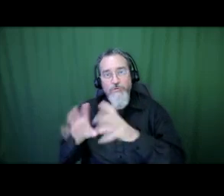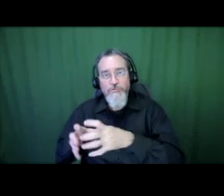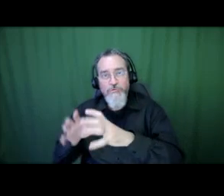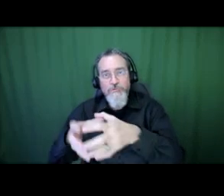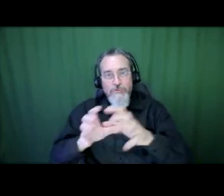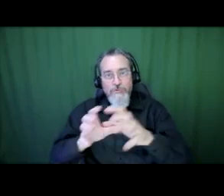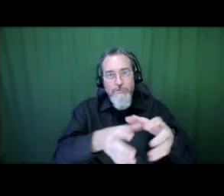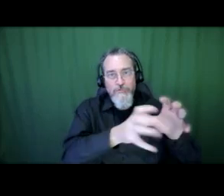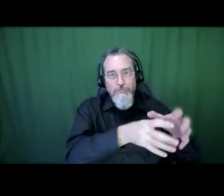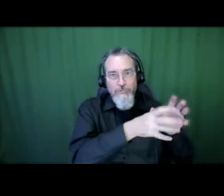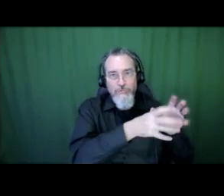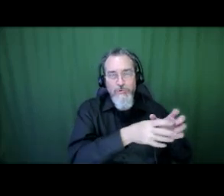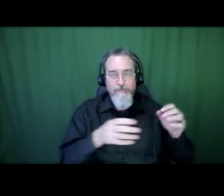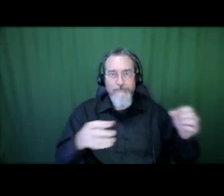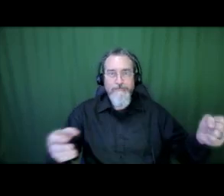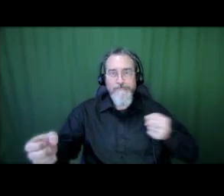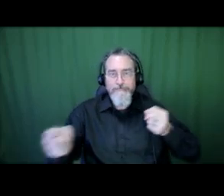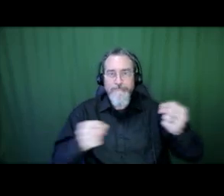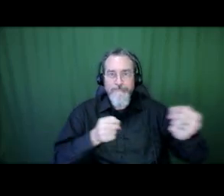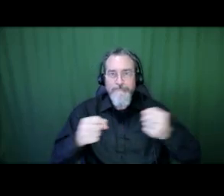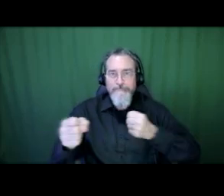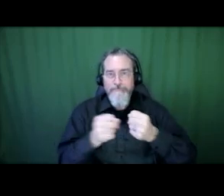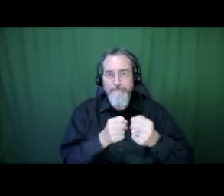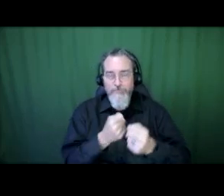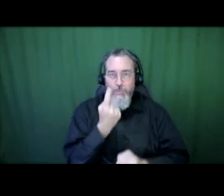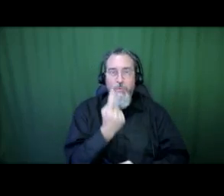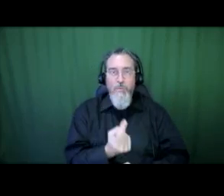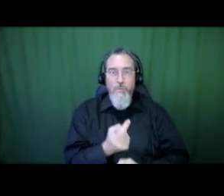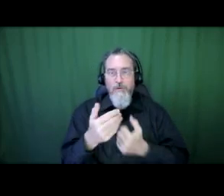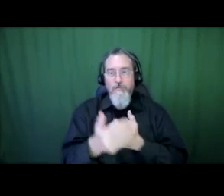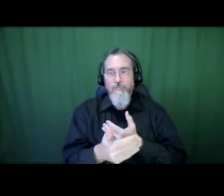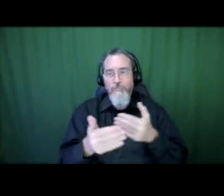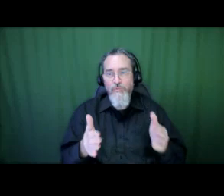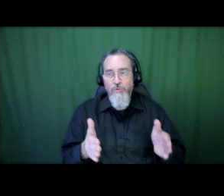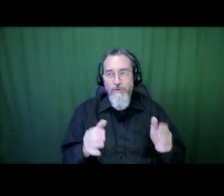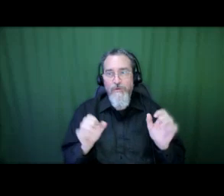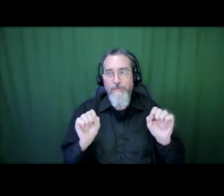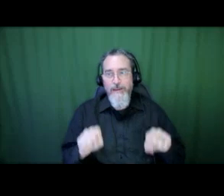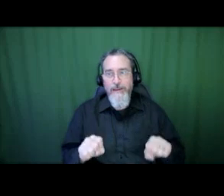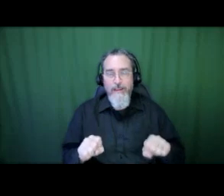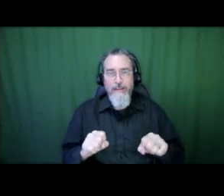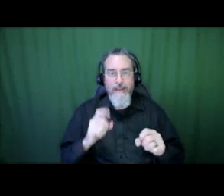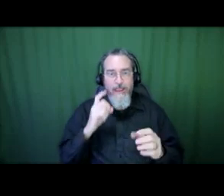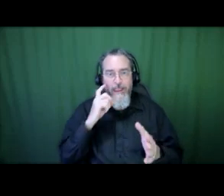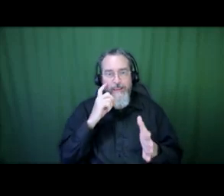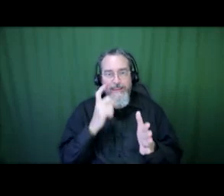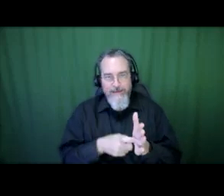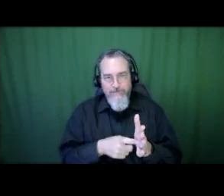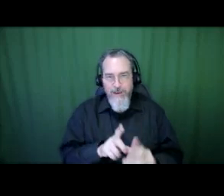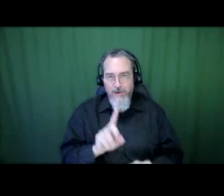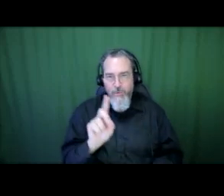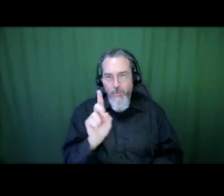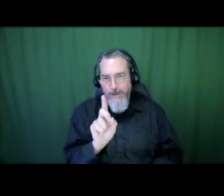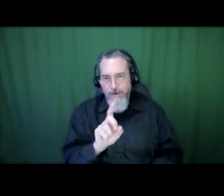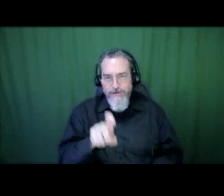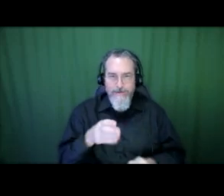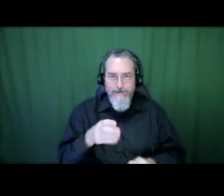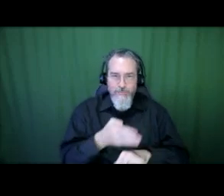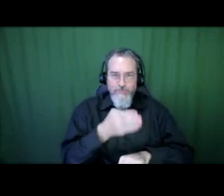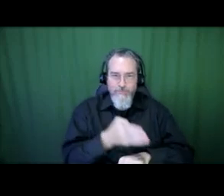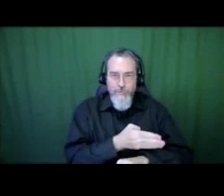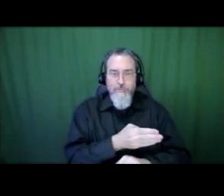educational entities, we will really be able to identify what the areas of need are and then address those through this project. Next